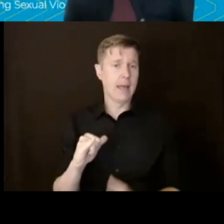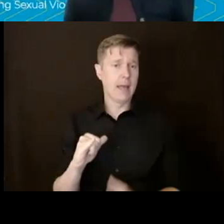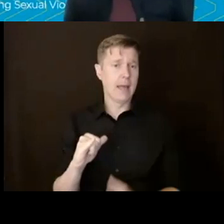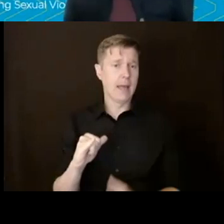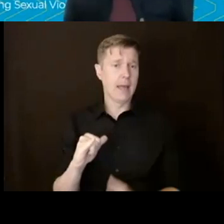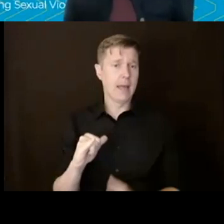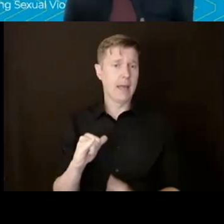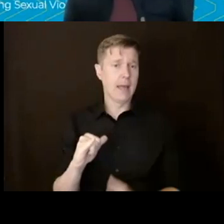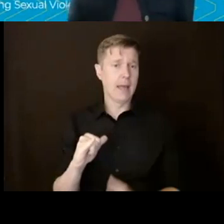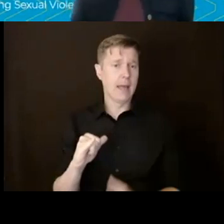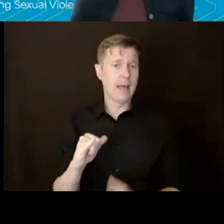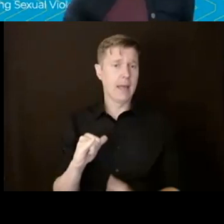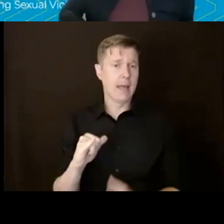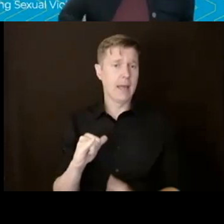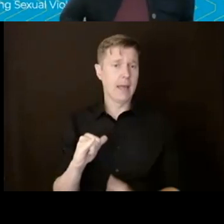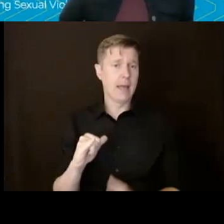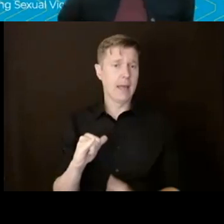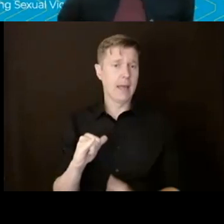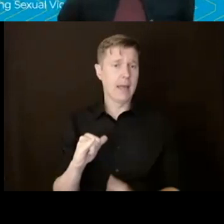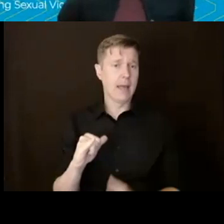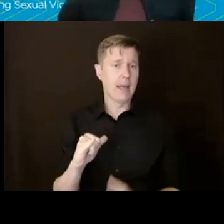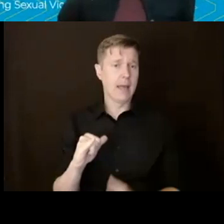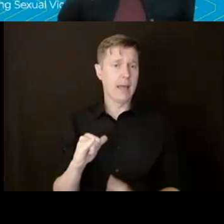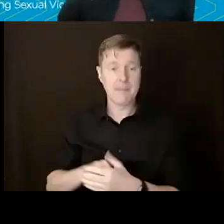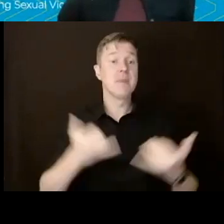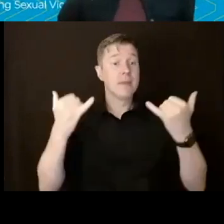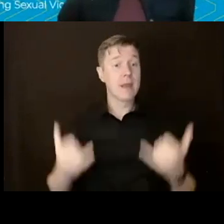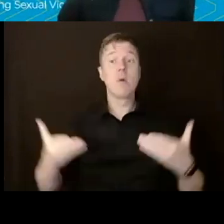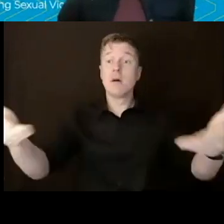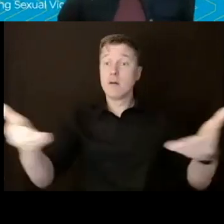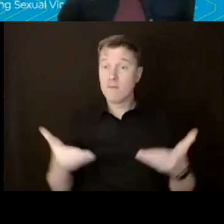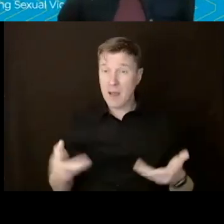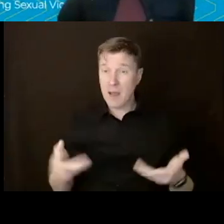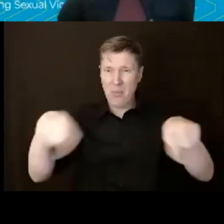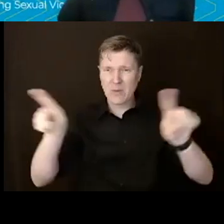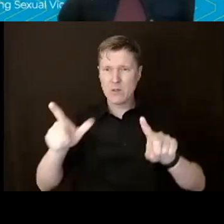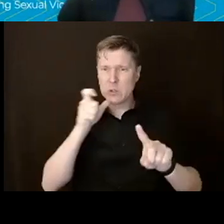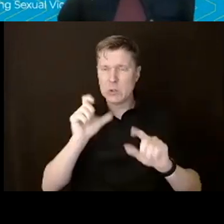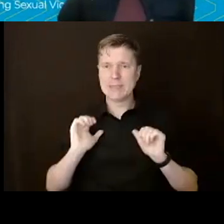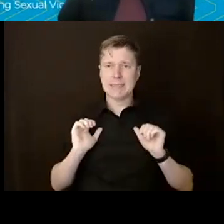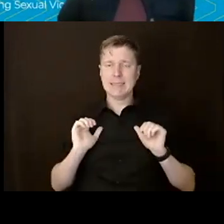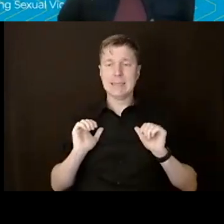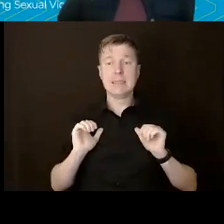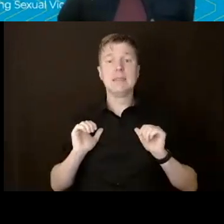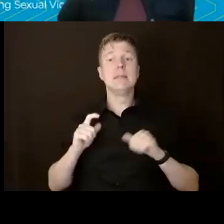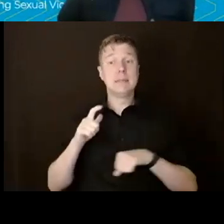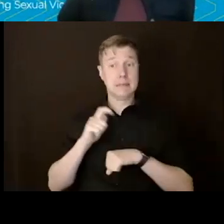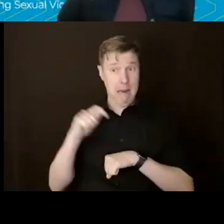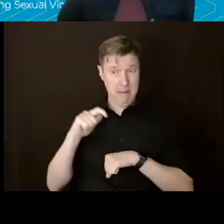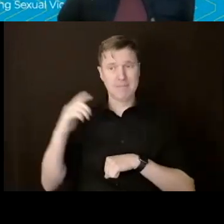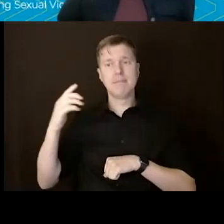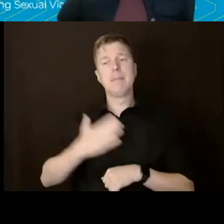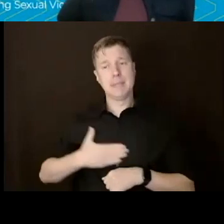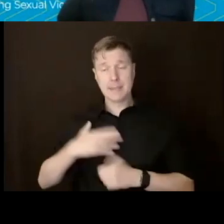us. I'm now going to invite those of you who took some time away to please come back in, please rejoin